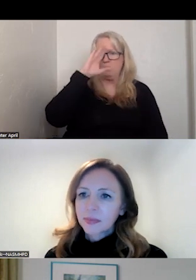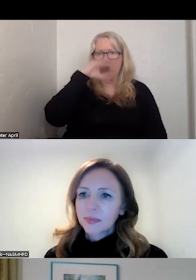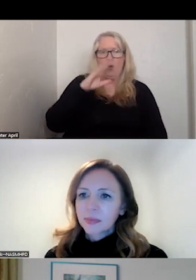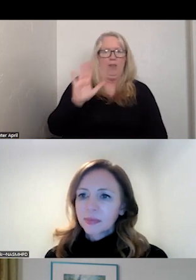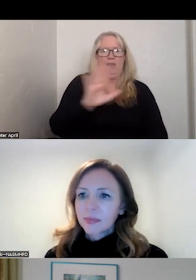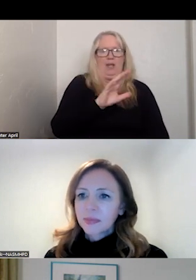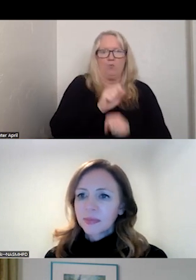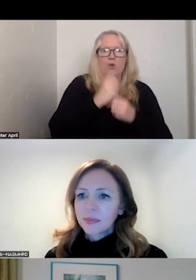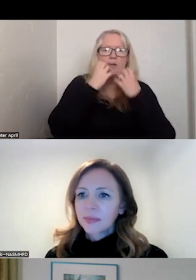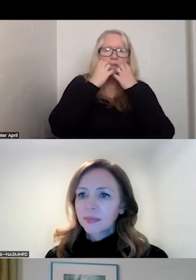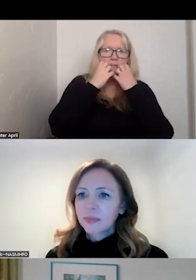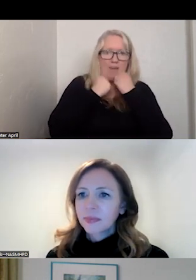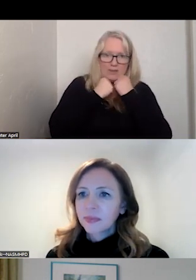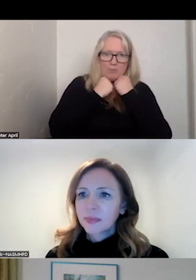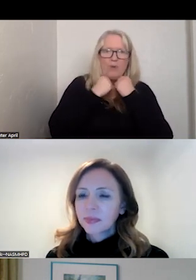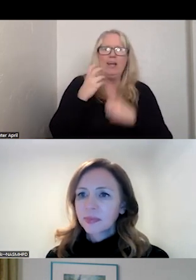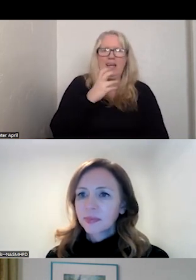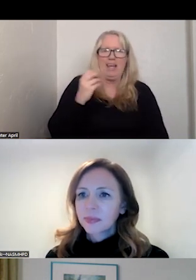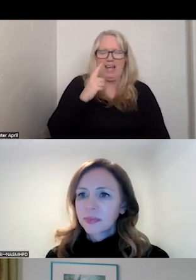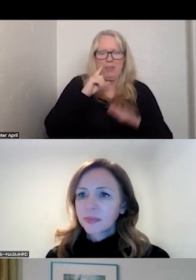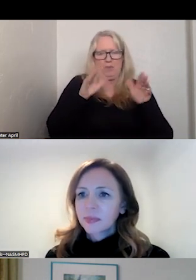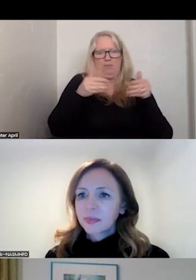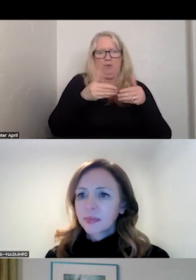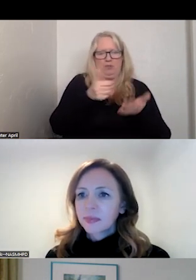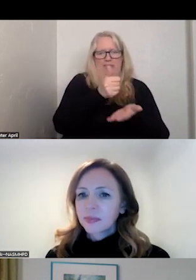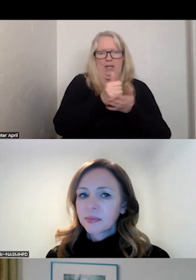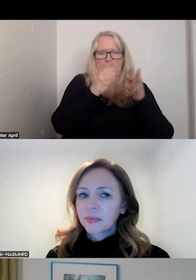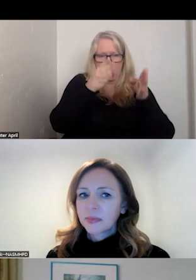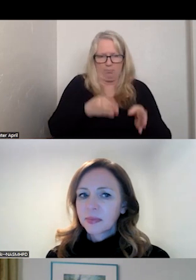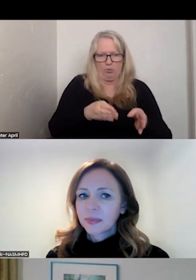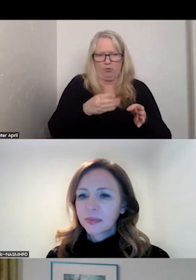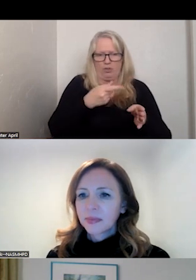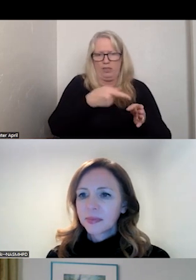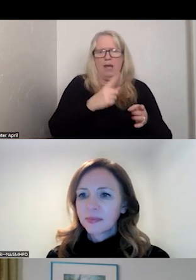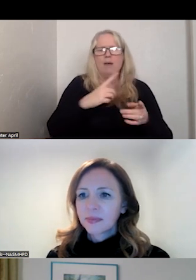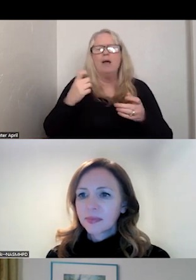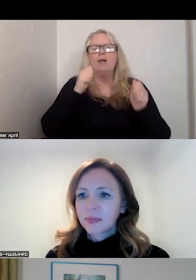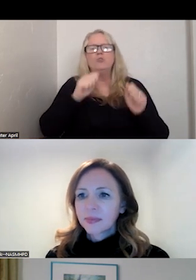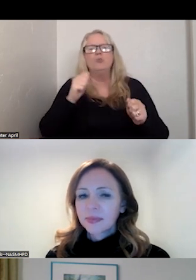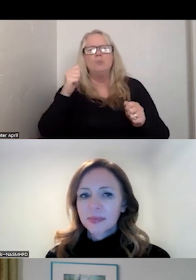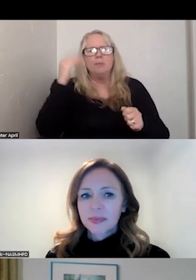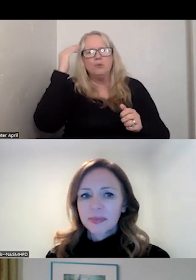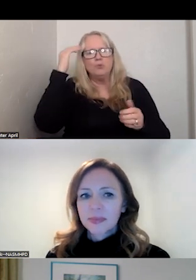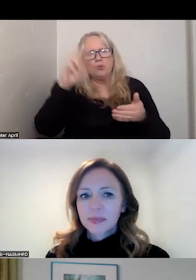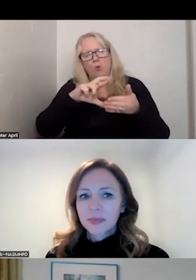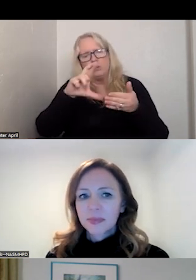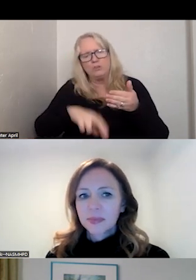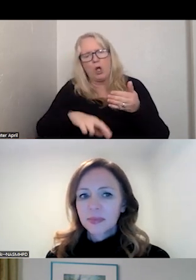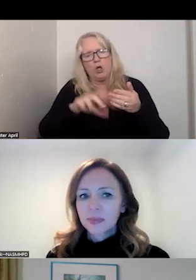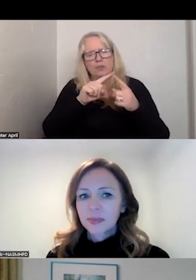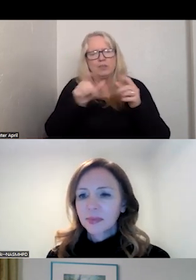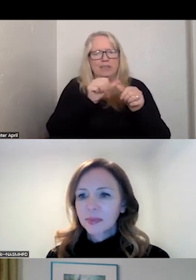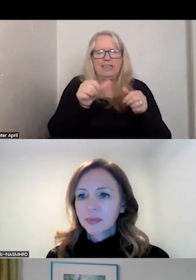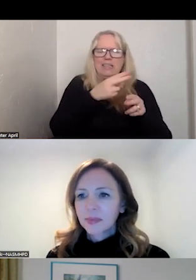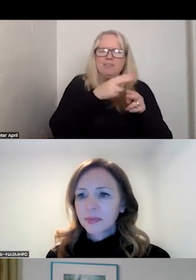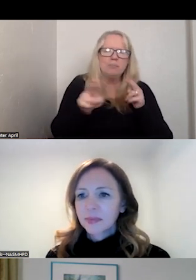is valuable, and their focus is on that process of helping the person in crisis, hearing some outcomes while maintaining that rapport for even a brief